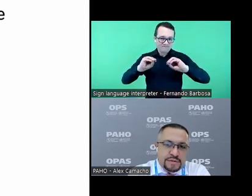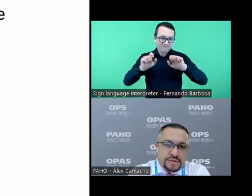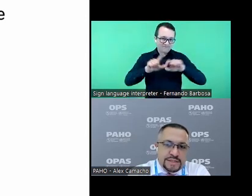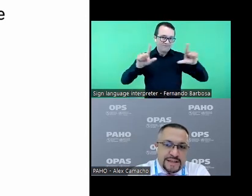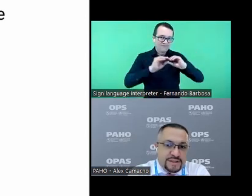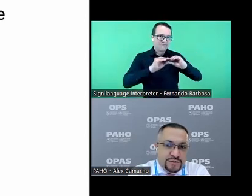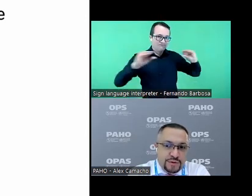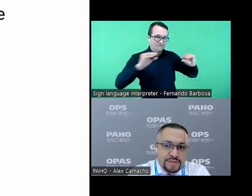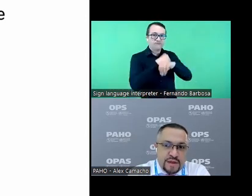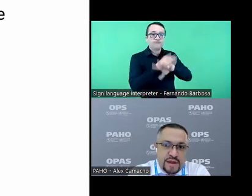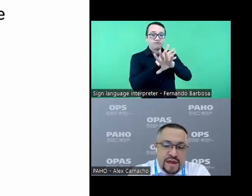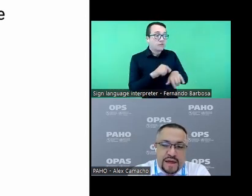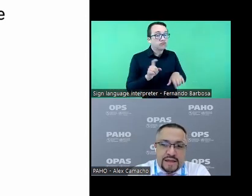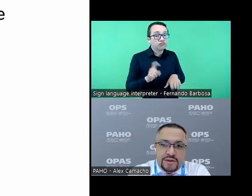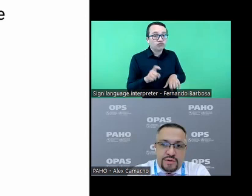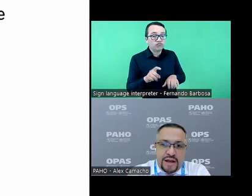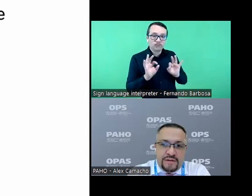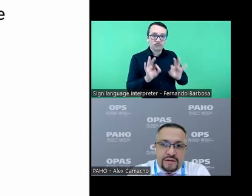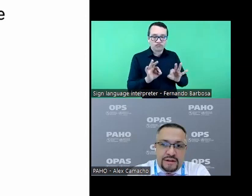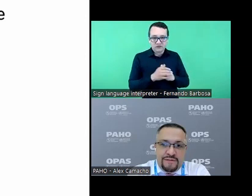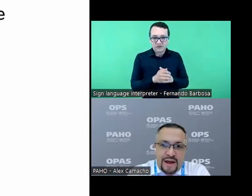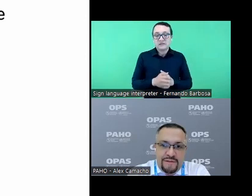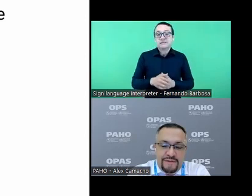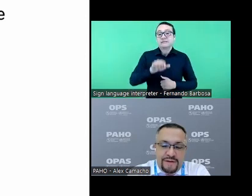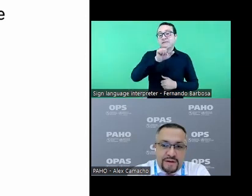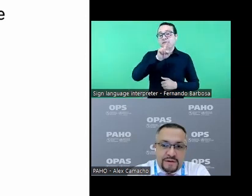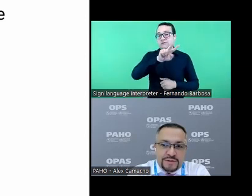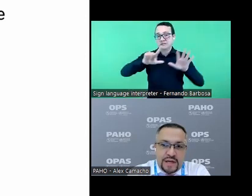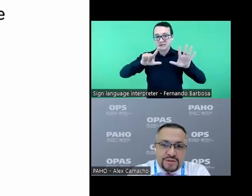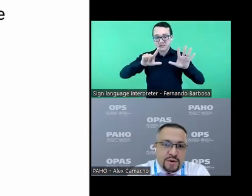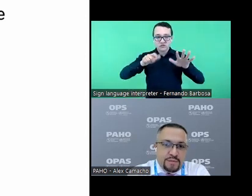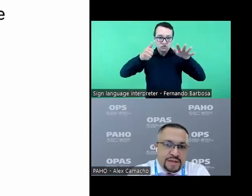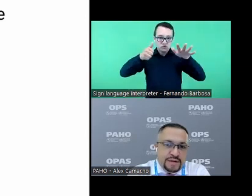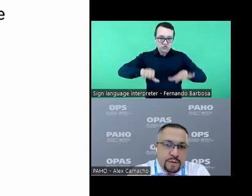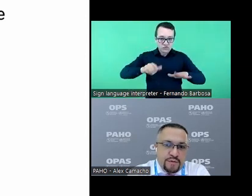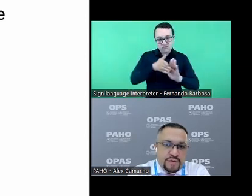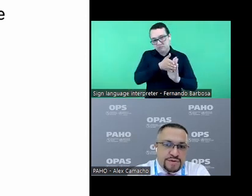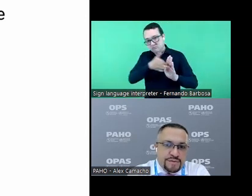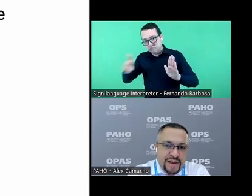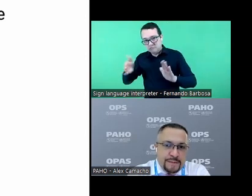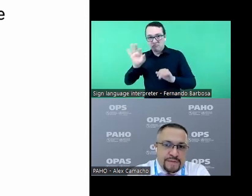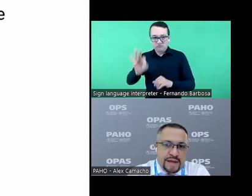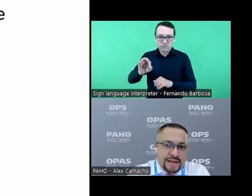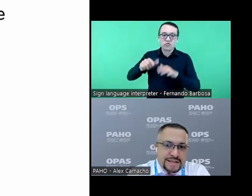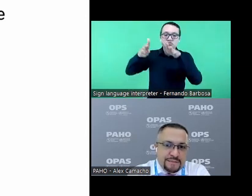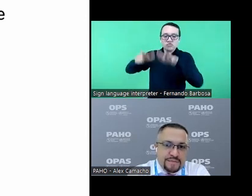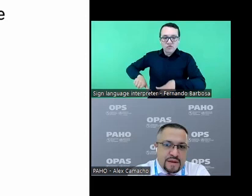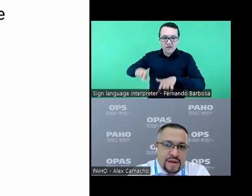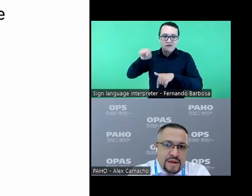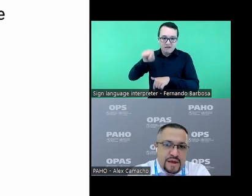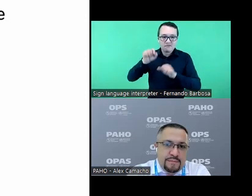from 27 June, and you'll have until 5th of July to complete both survey and